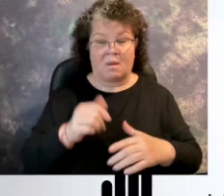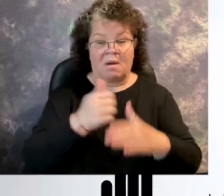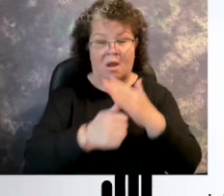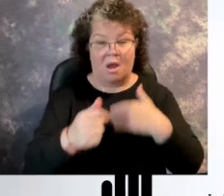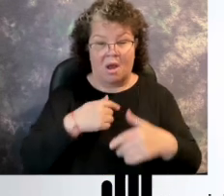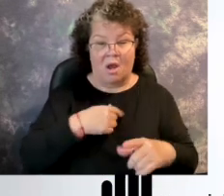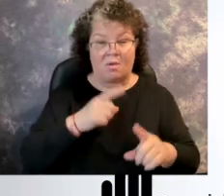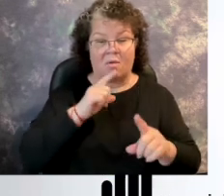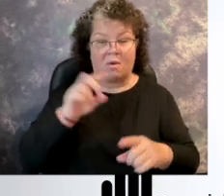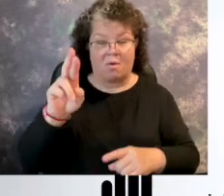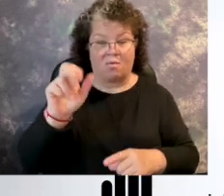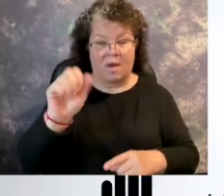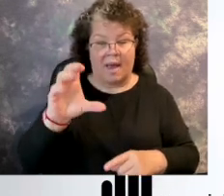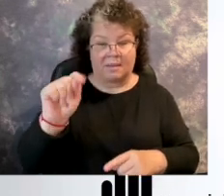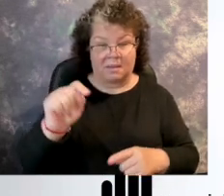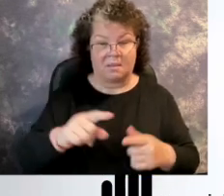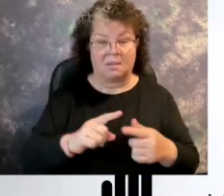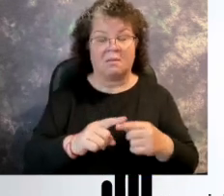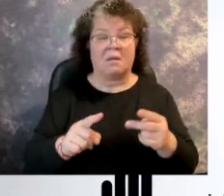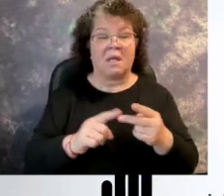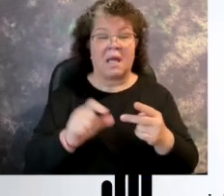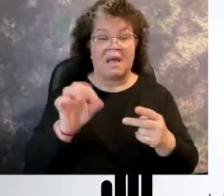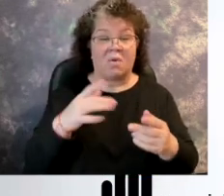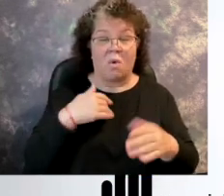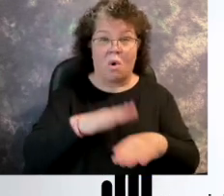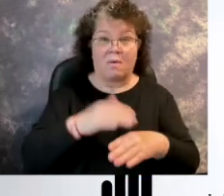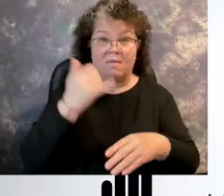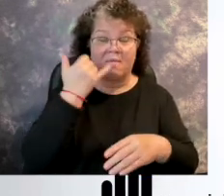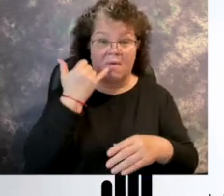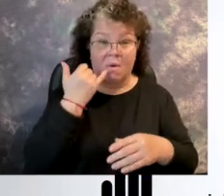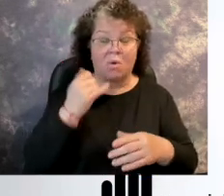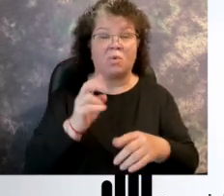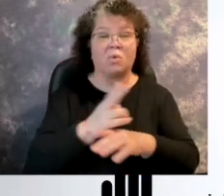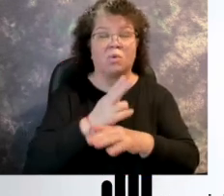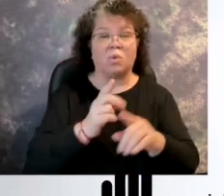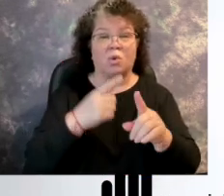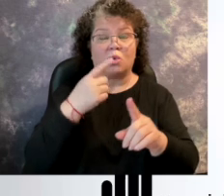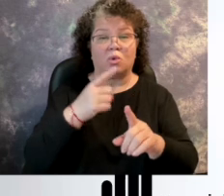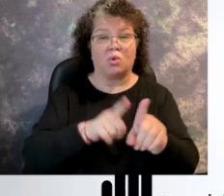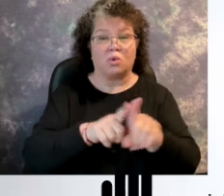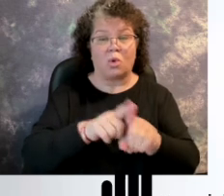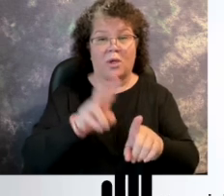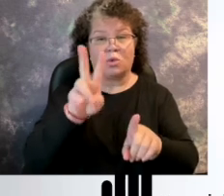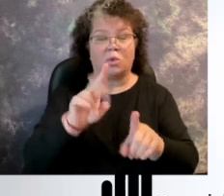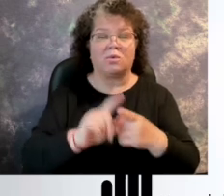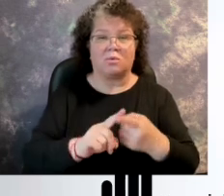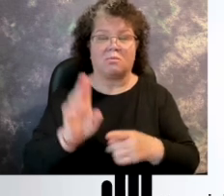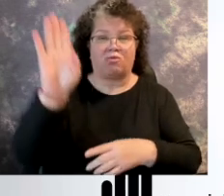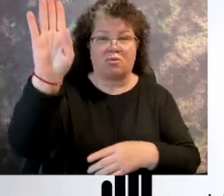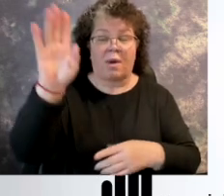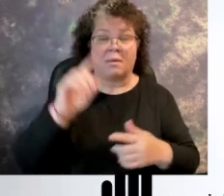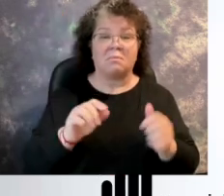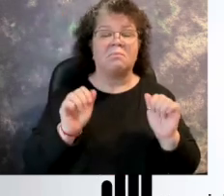Zoom Mobile, tap the Raise Hand in the More tab. And if you're on phone, press *2 to raise your hand. You may also email